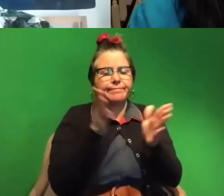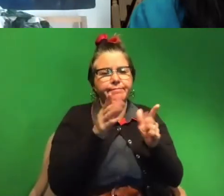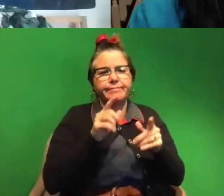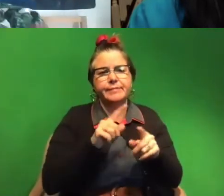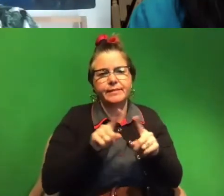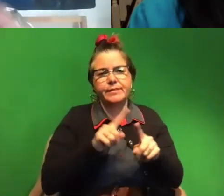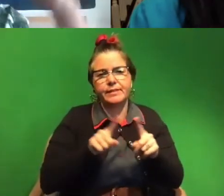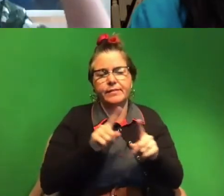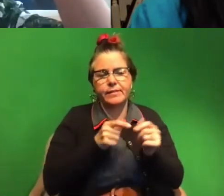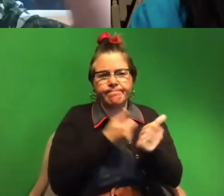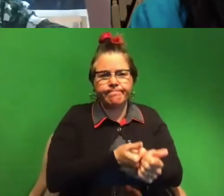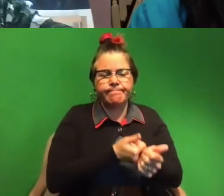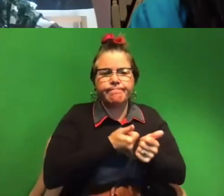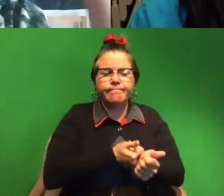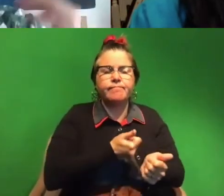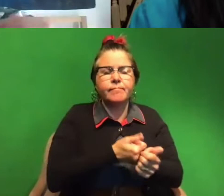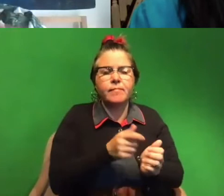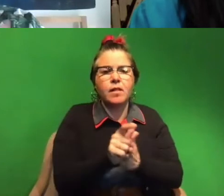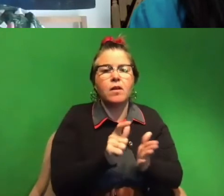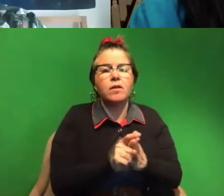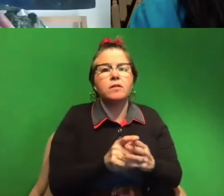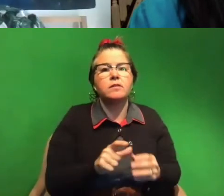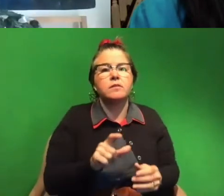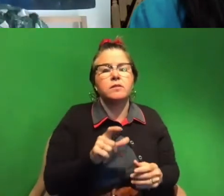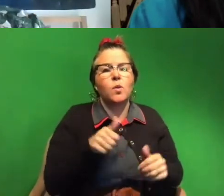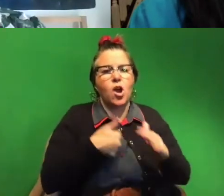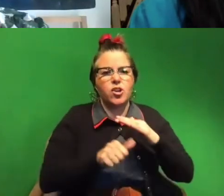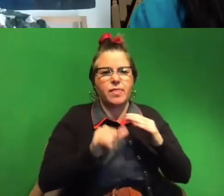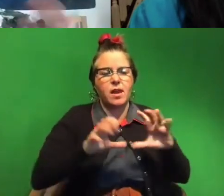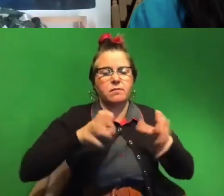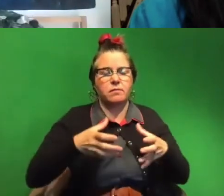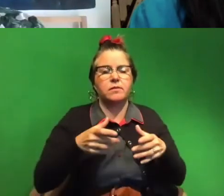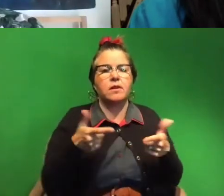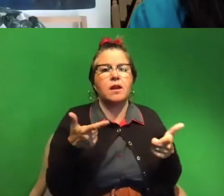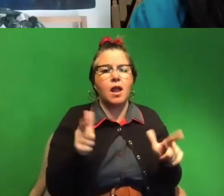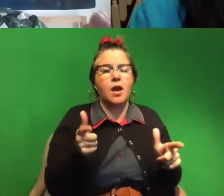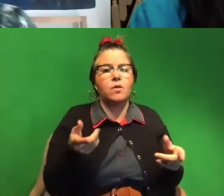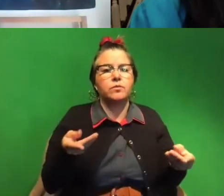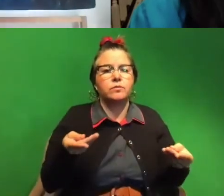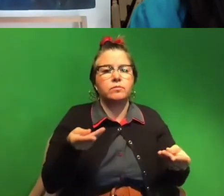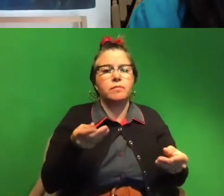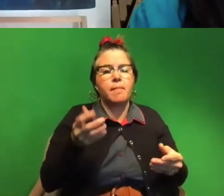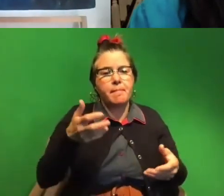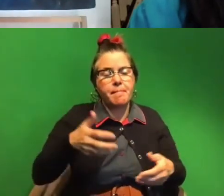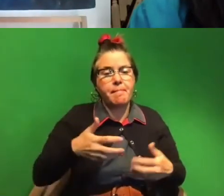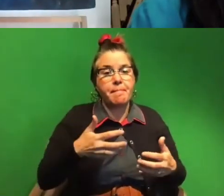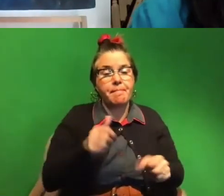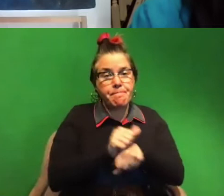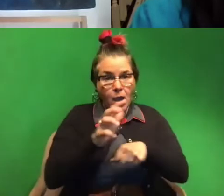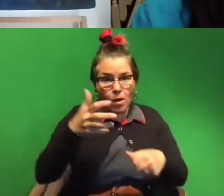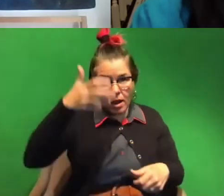to follow. So under CITES, you are allowed to move mountain lion parts.